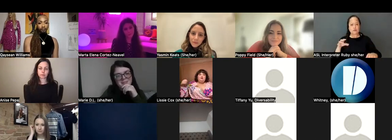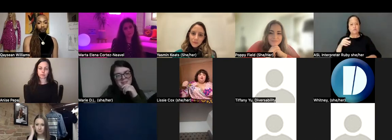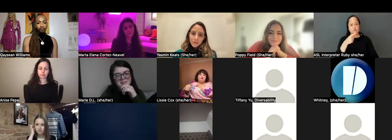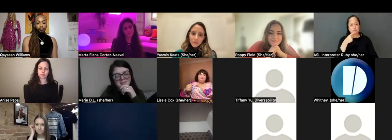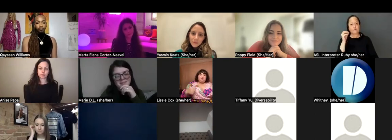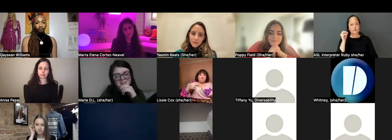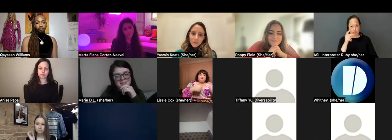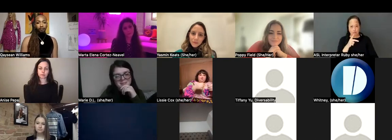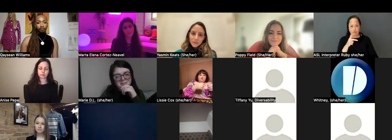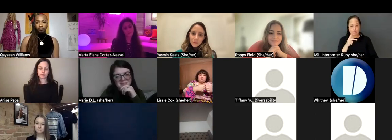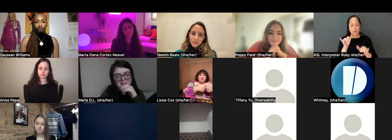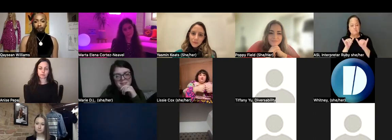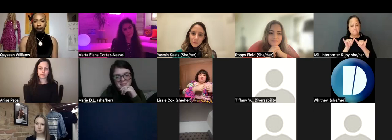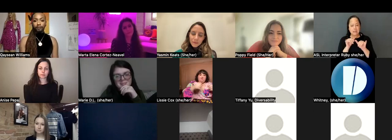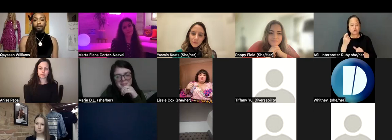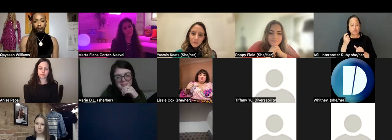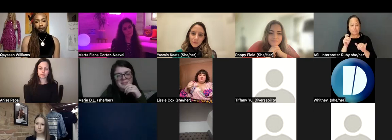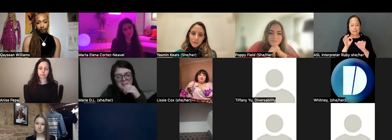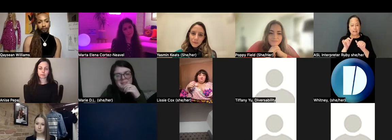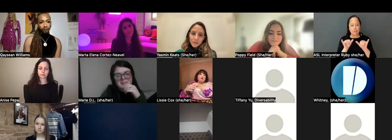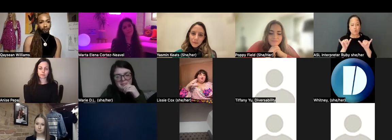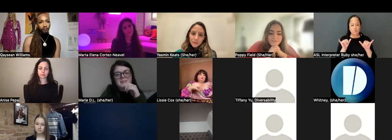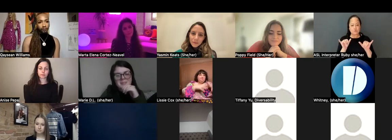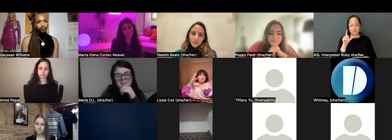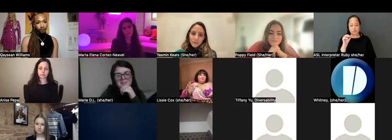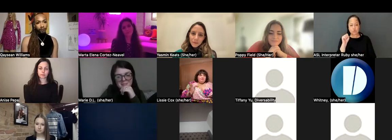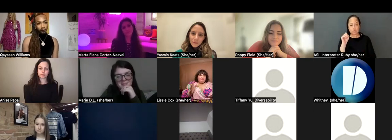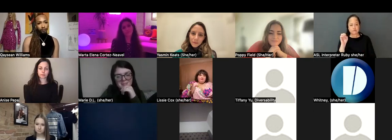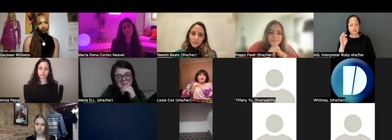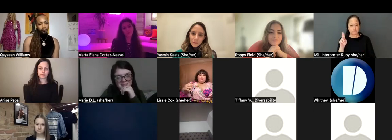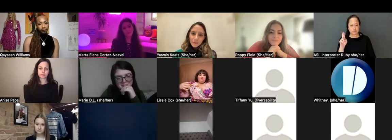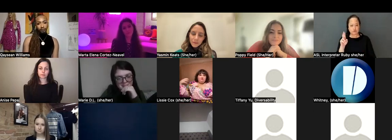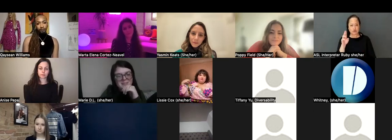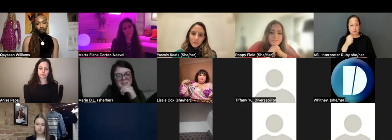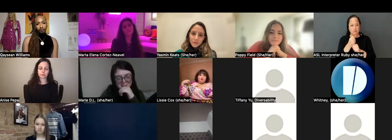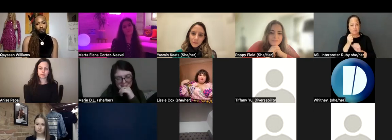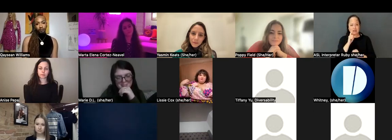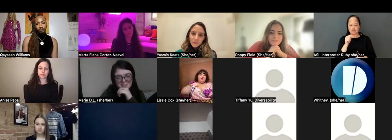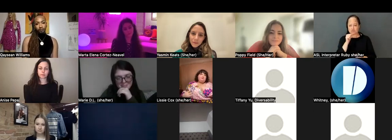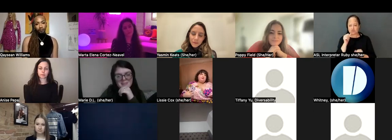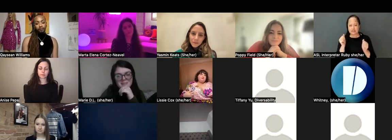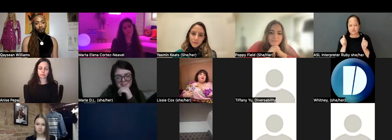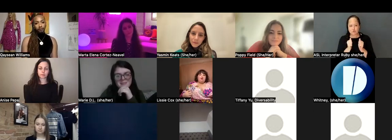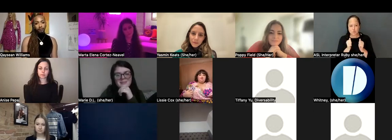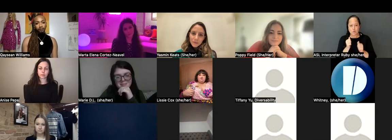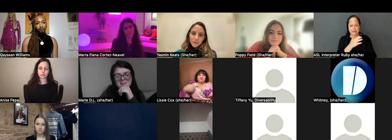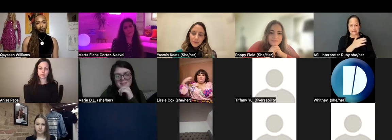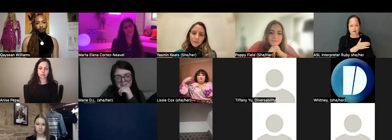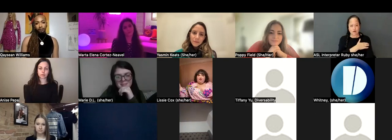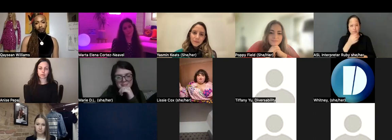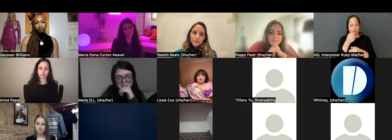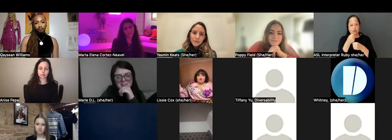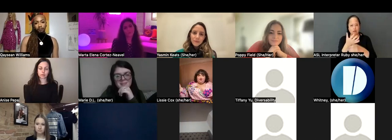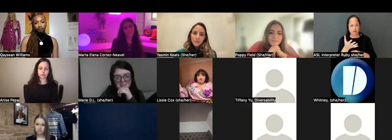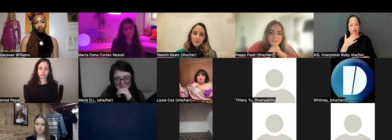then measure it a little looser and I'll make sure that it doesn't squeeze your arms as much, because that causes, again,